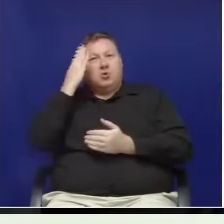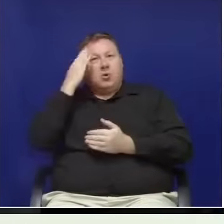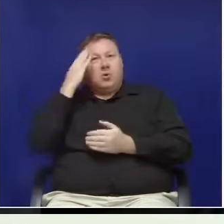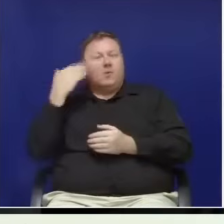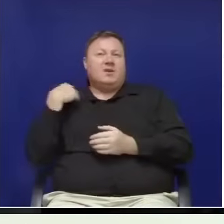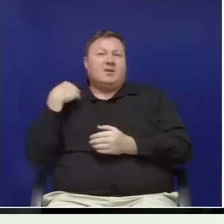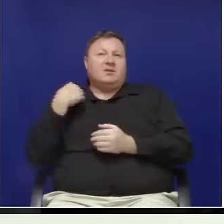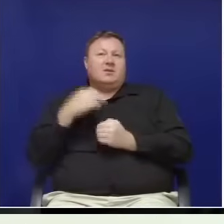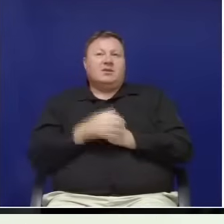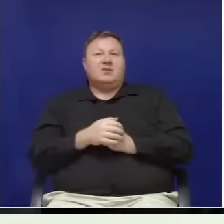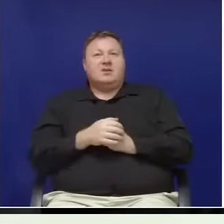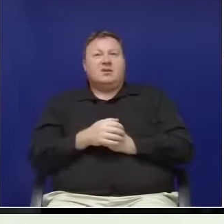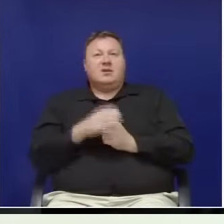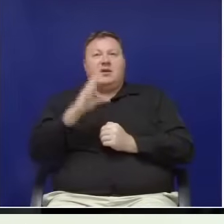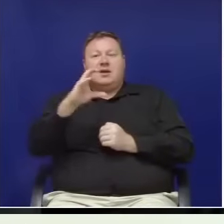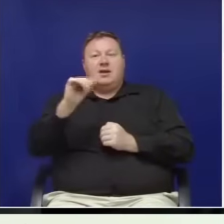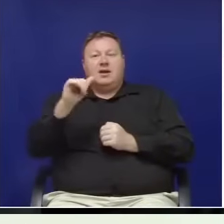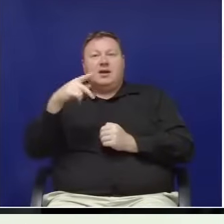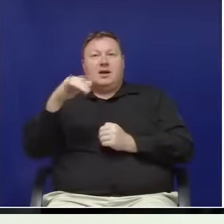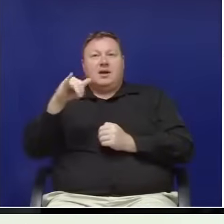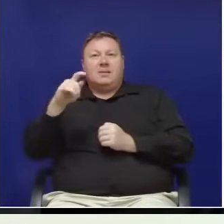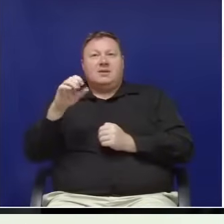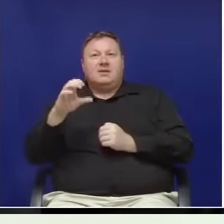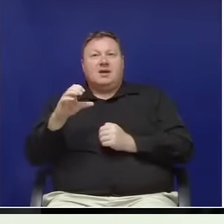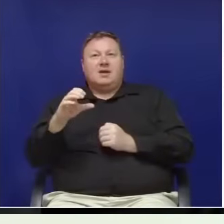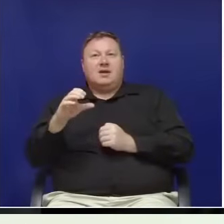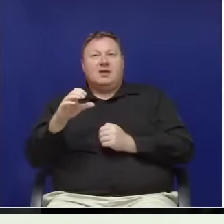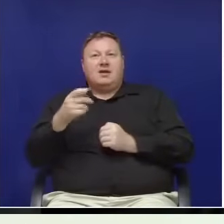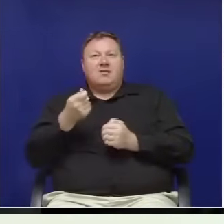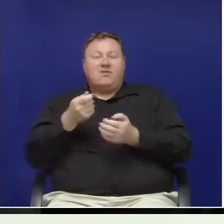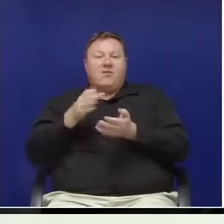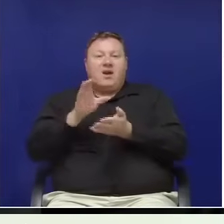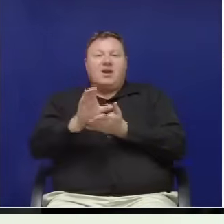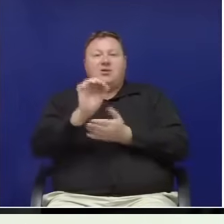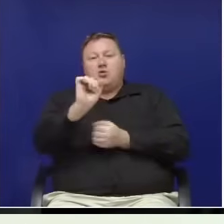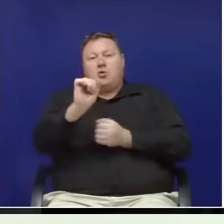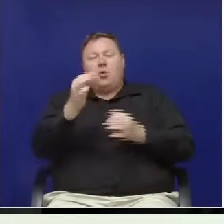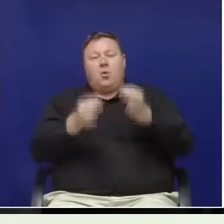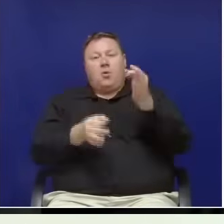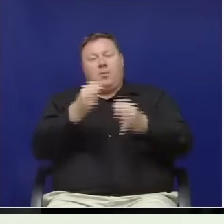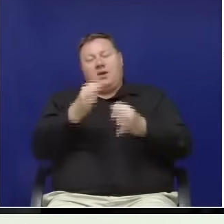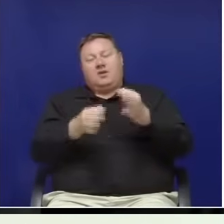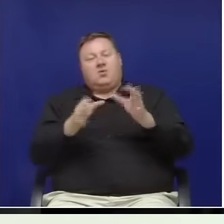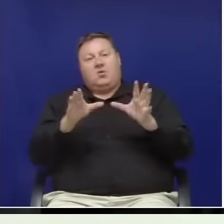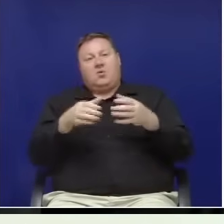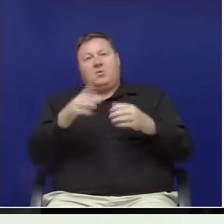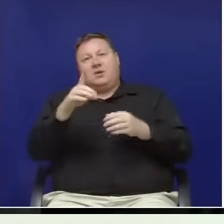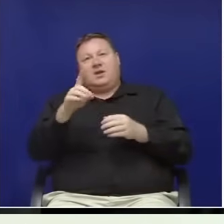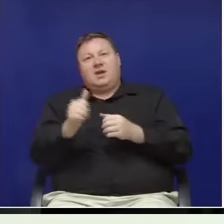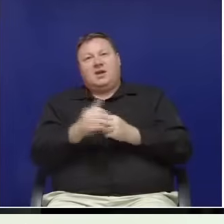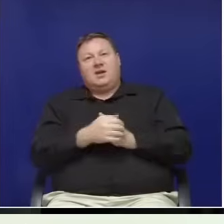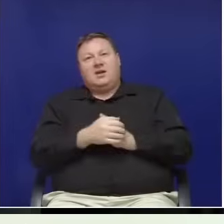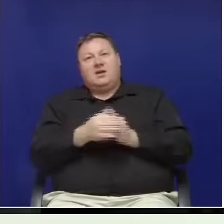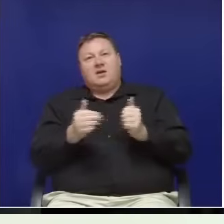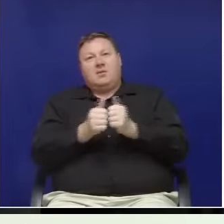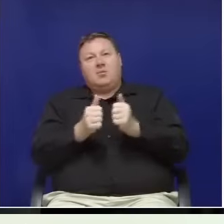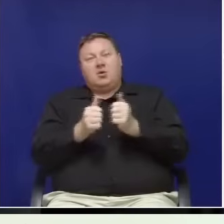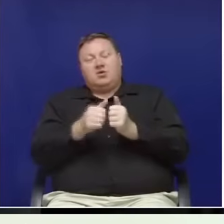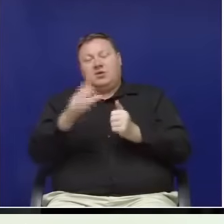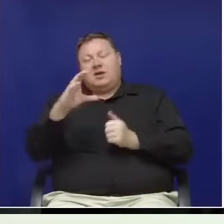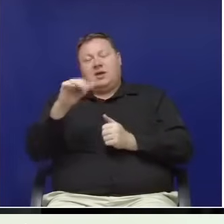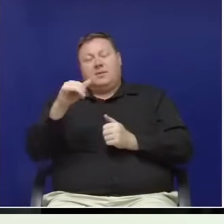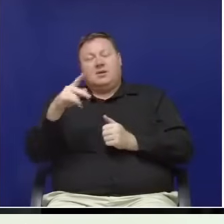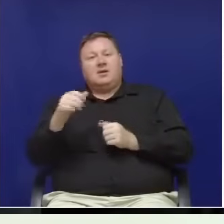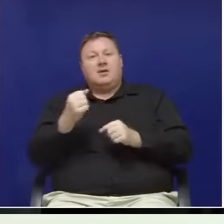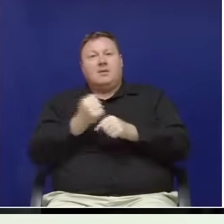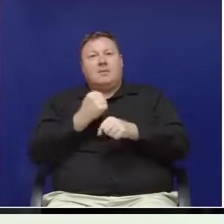given that Capitec is one of the biggest funders of your political party, the Democratic Alliance, does the partnership with Capitec not